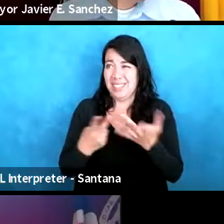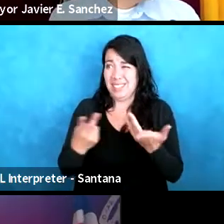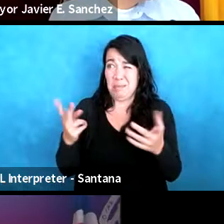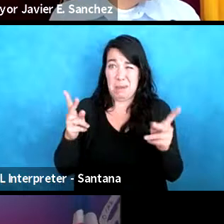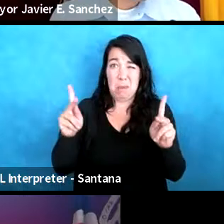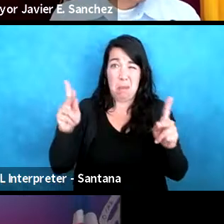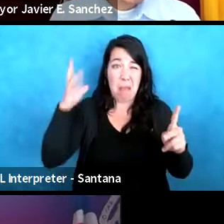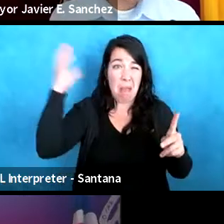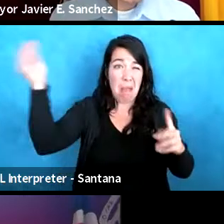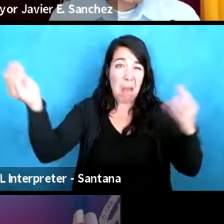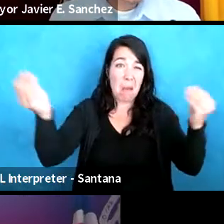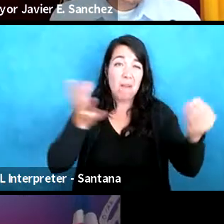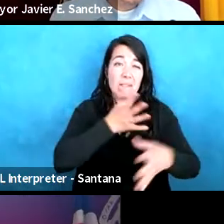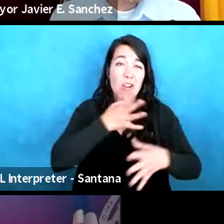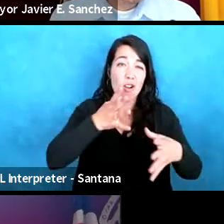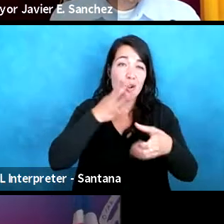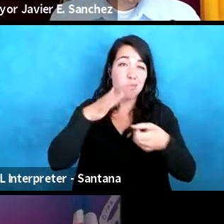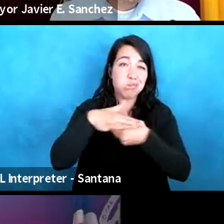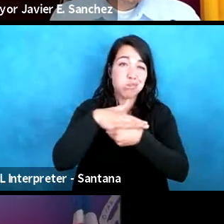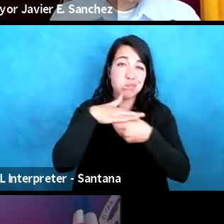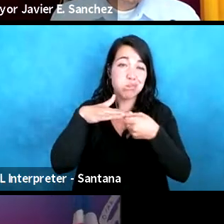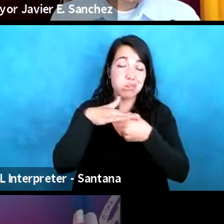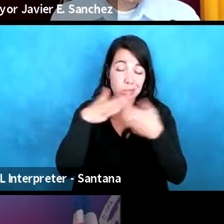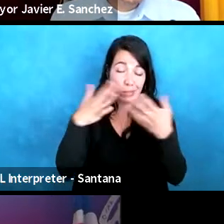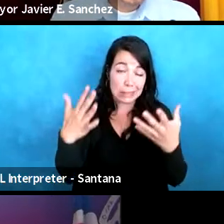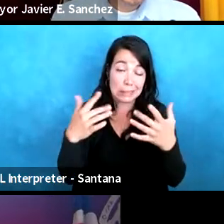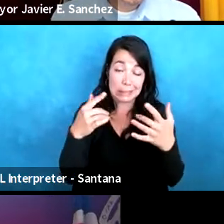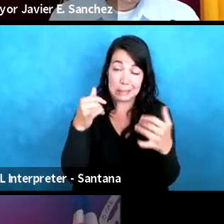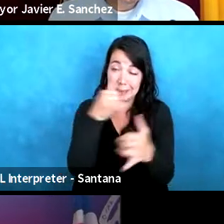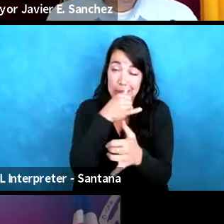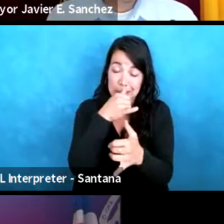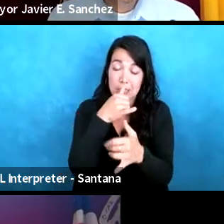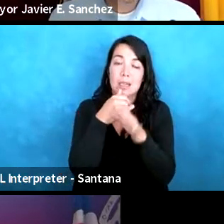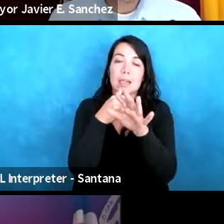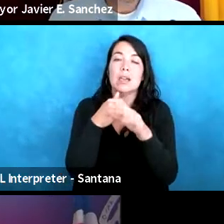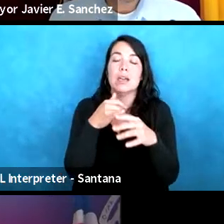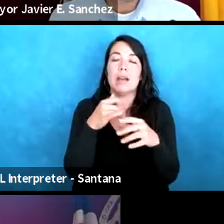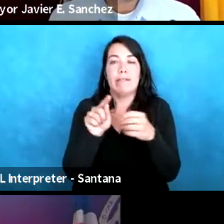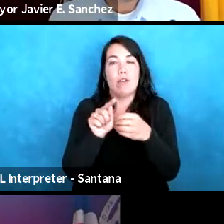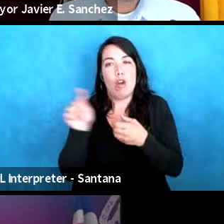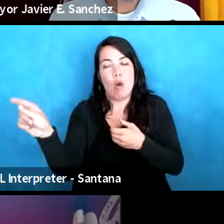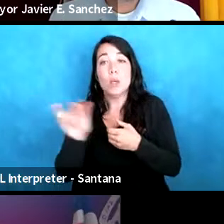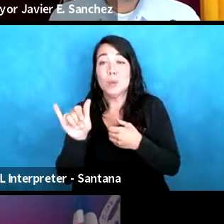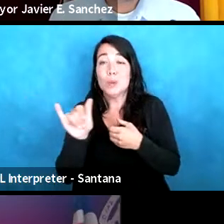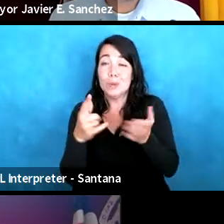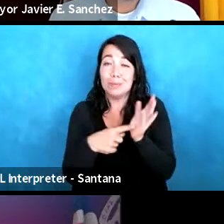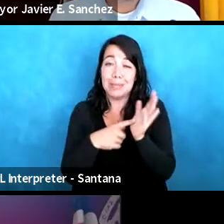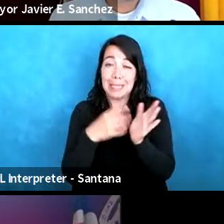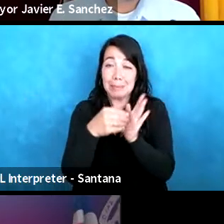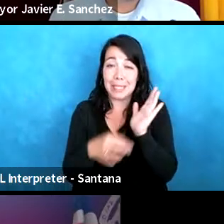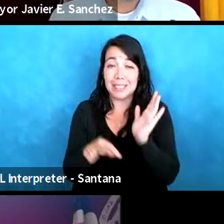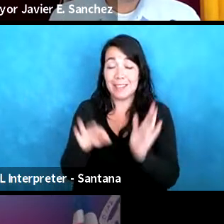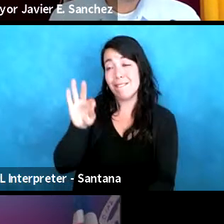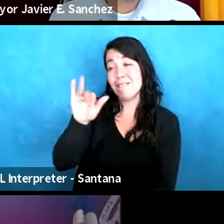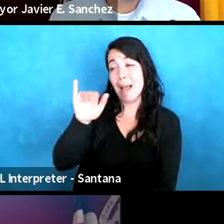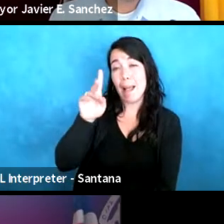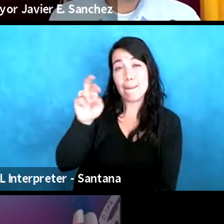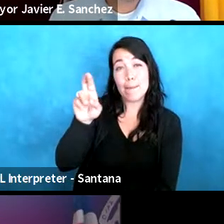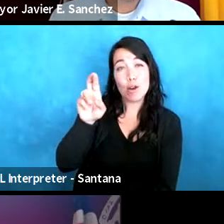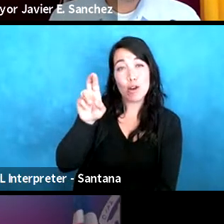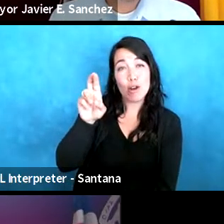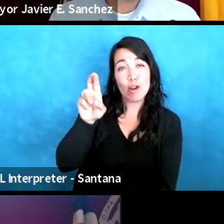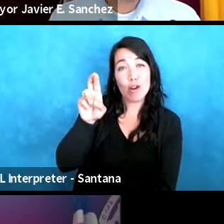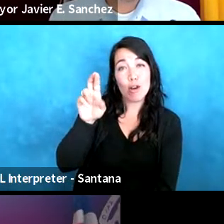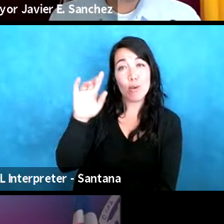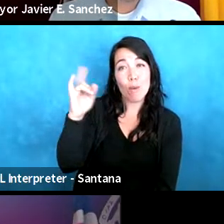cases, fiber, which is super expensive, and that's why it's $30 million. And in some cases like ours, it was more cost effective and more